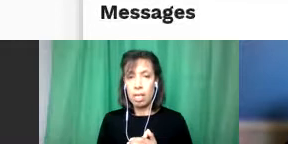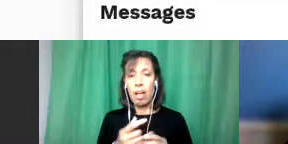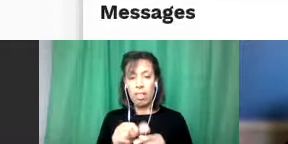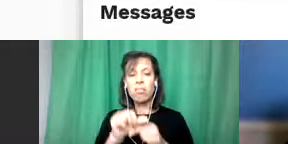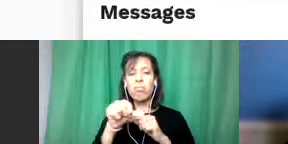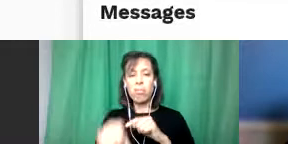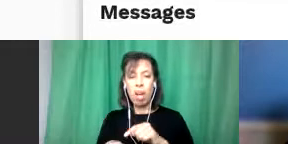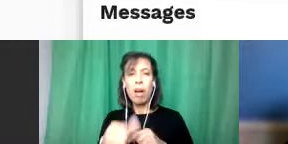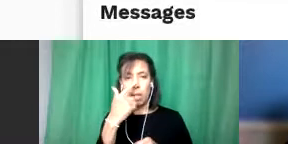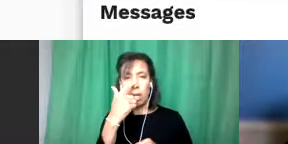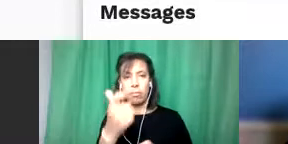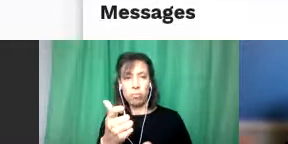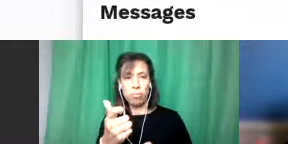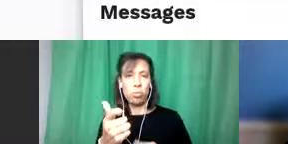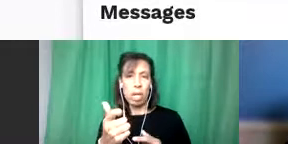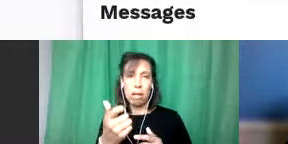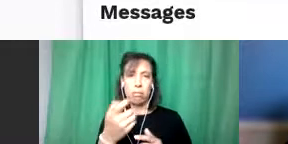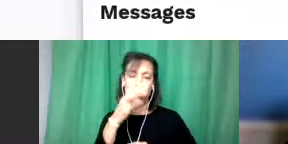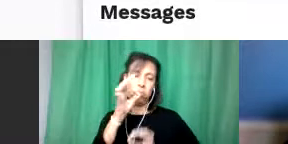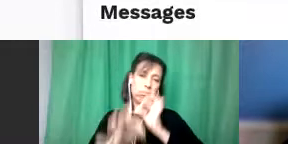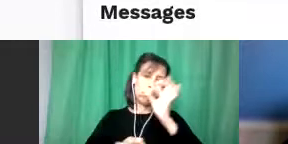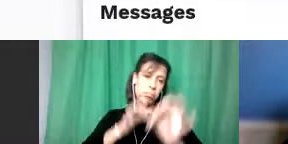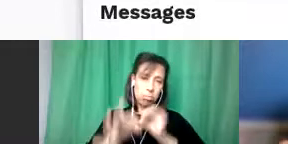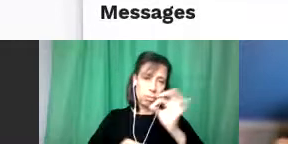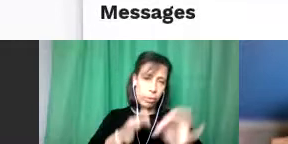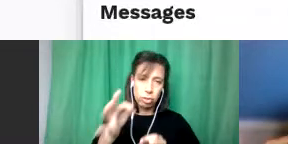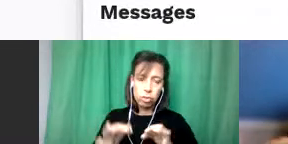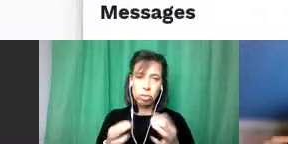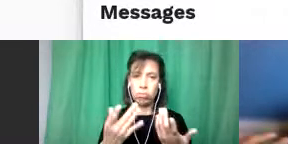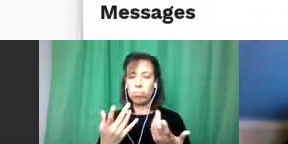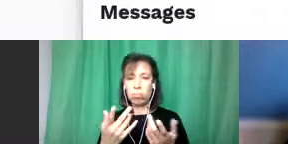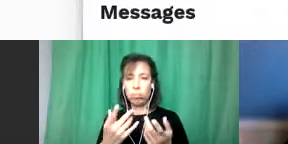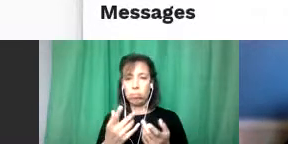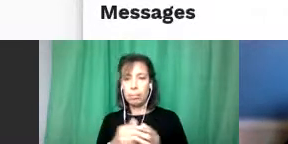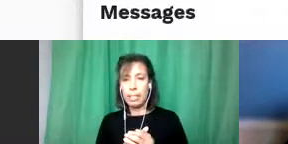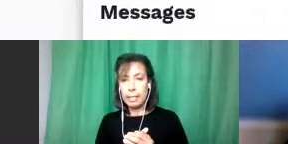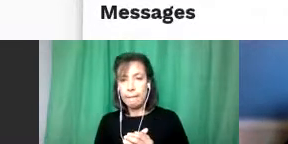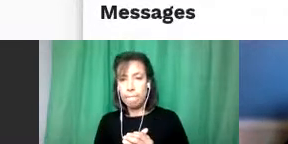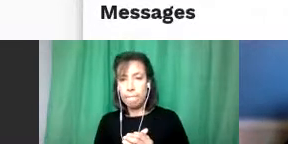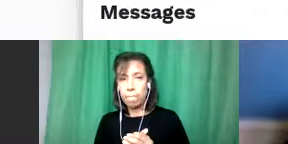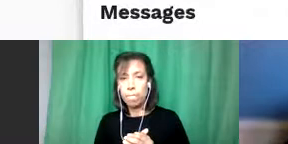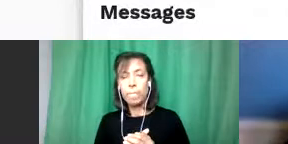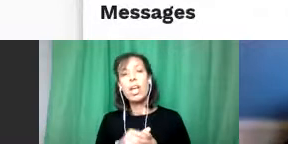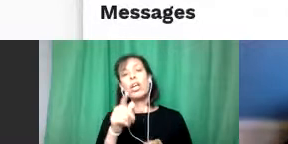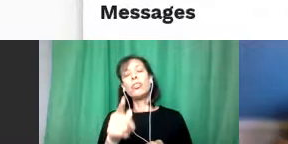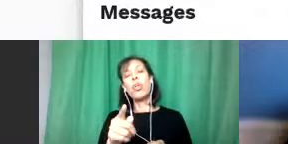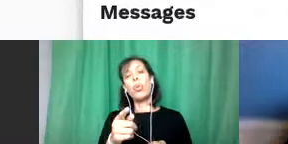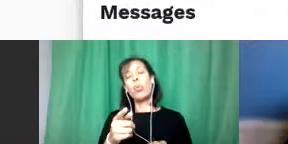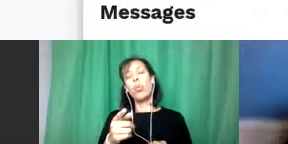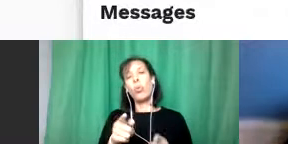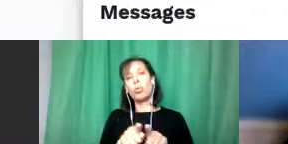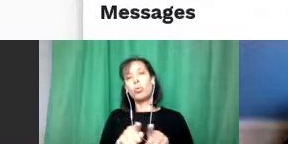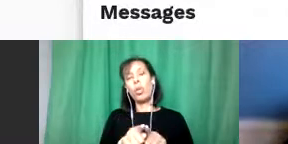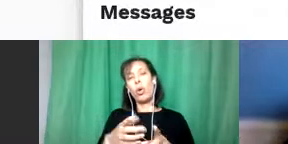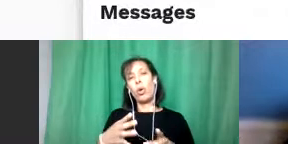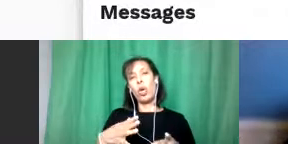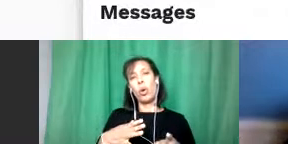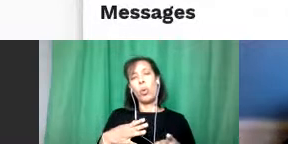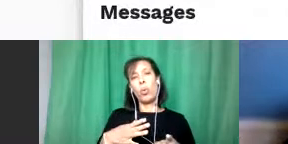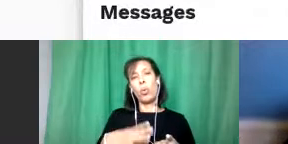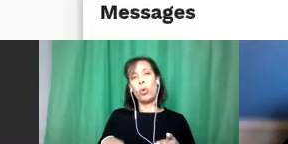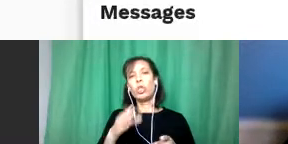and you can talk to me. What I would like to move towards is using breakout rooms and having smaller groups and getting you to do some